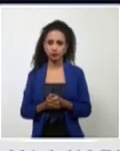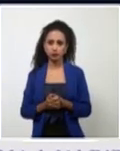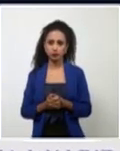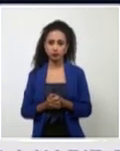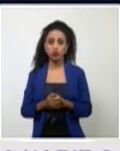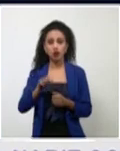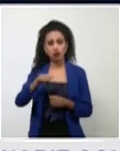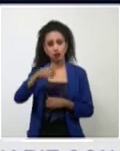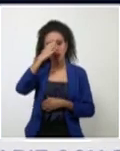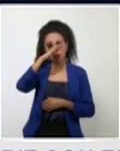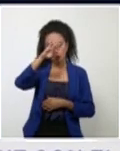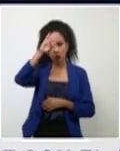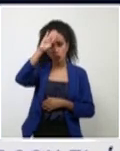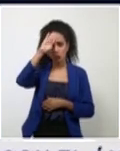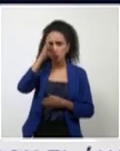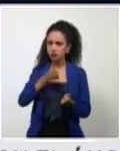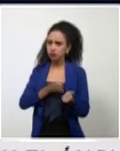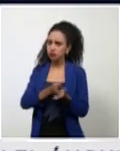To date,